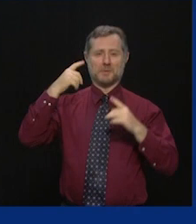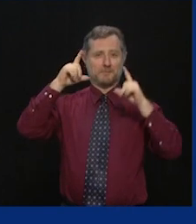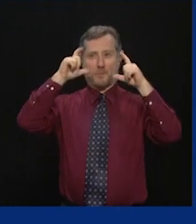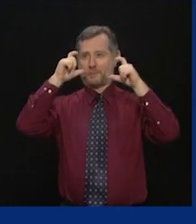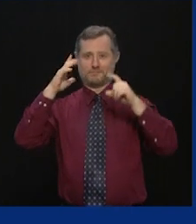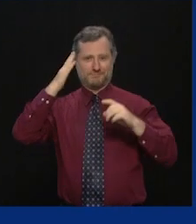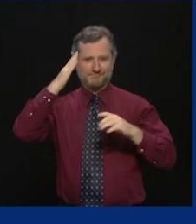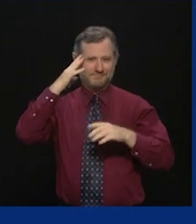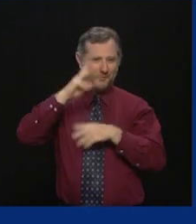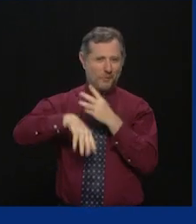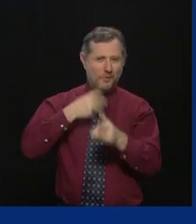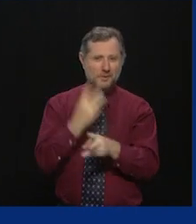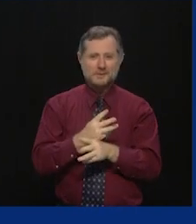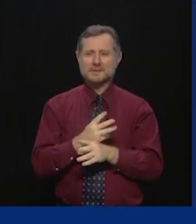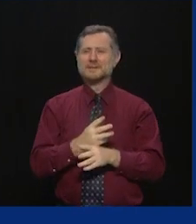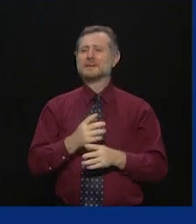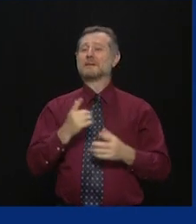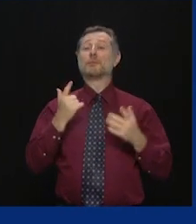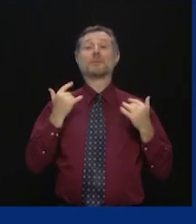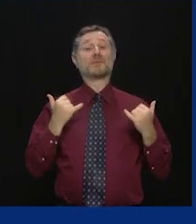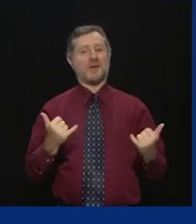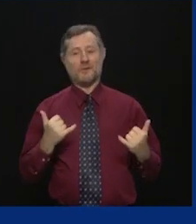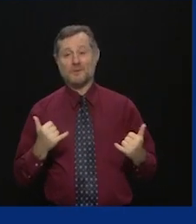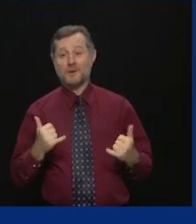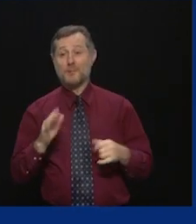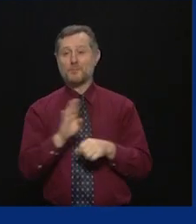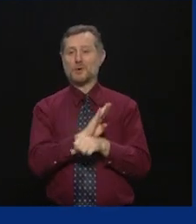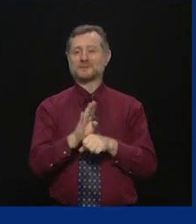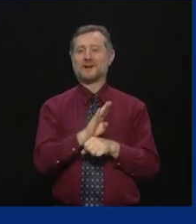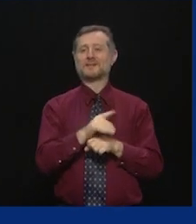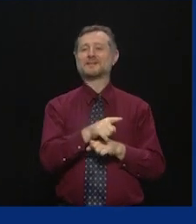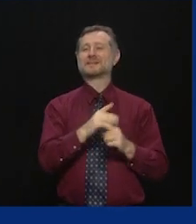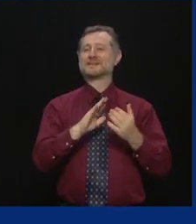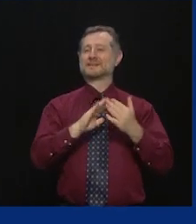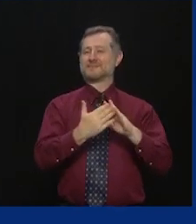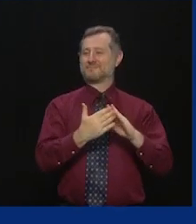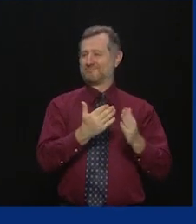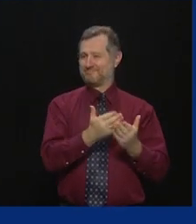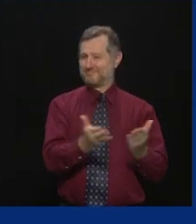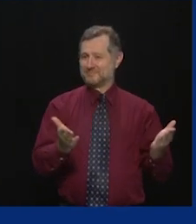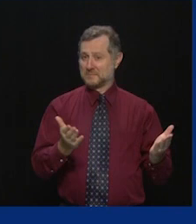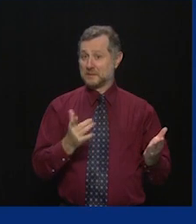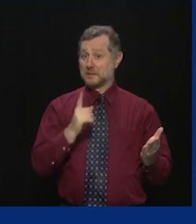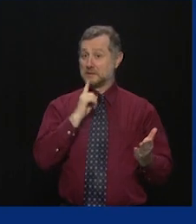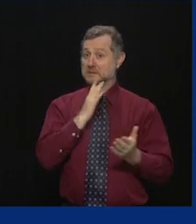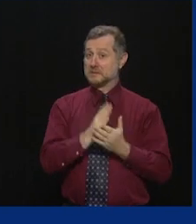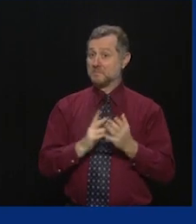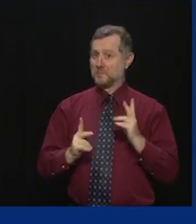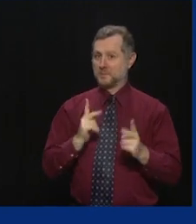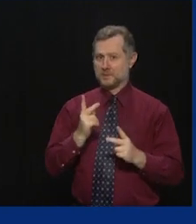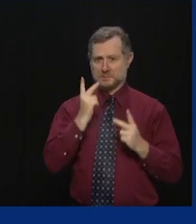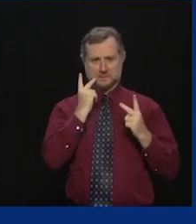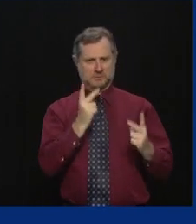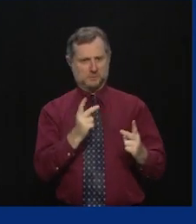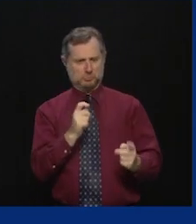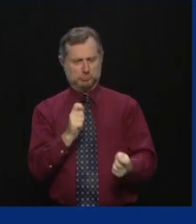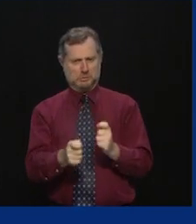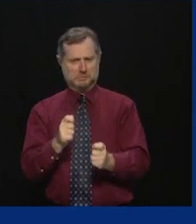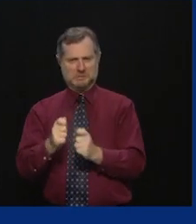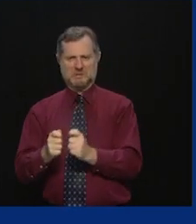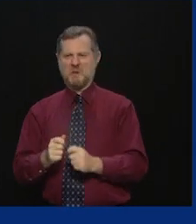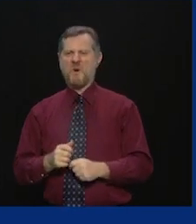companies rather than a company city. Some might see these changing eras as failures, as